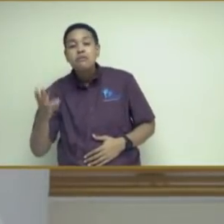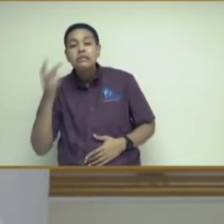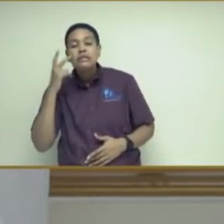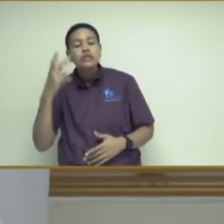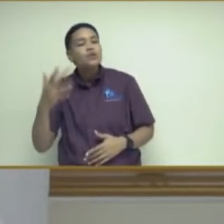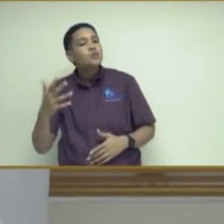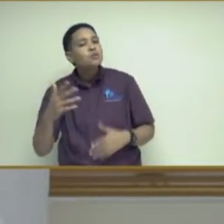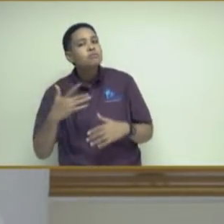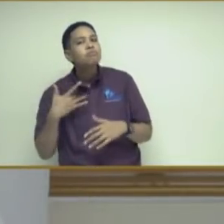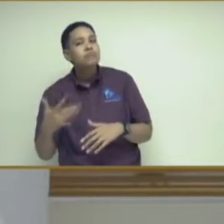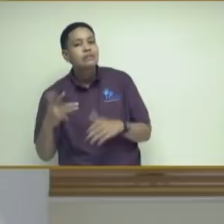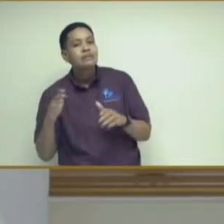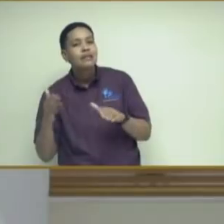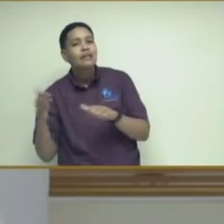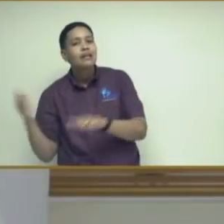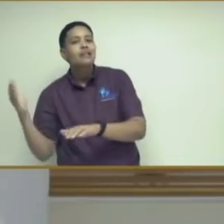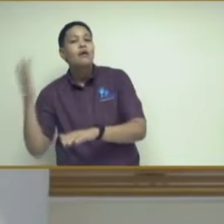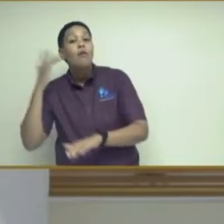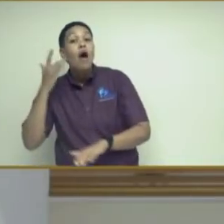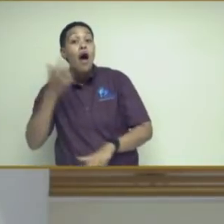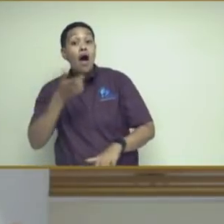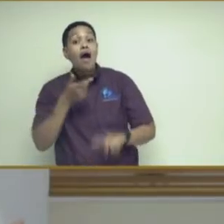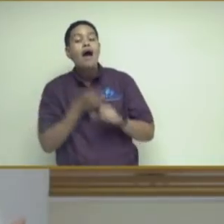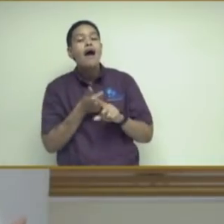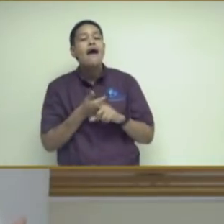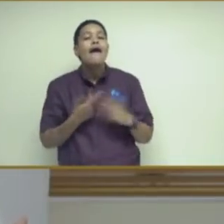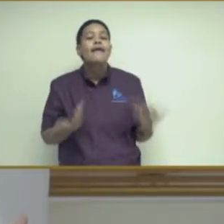deaths resulting because of the